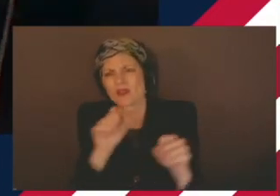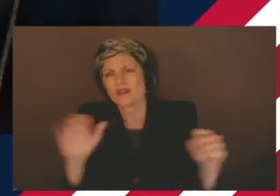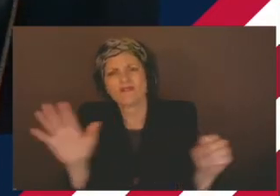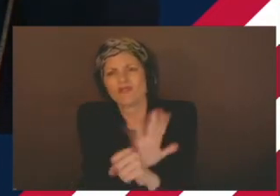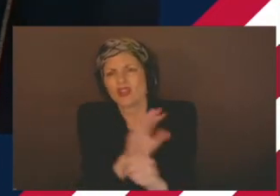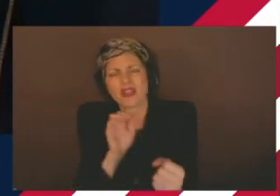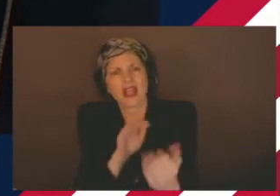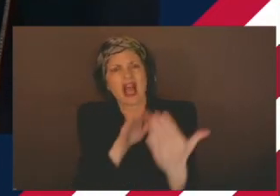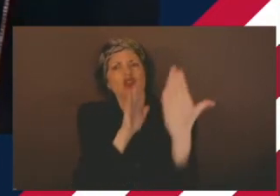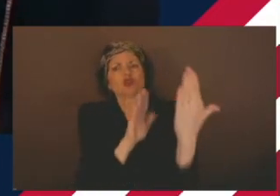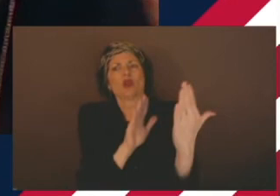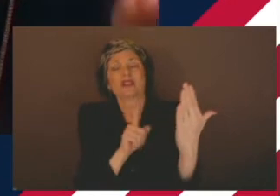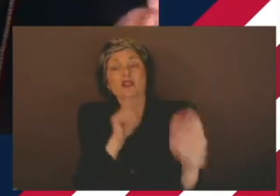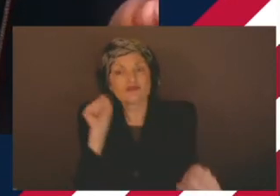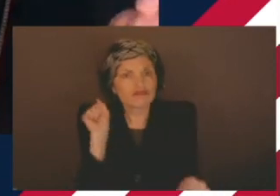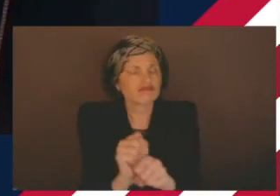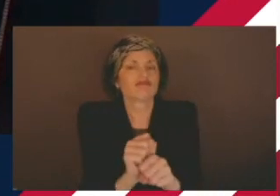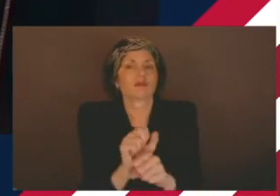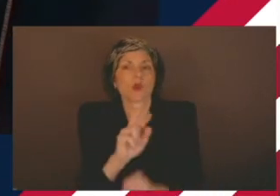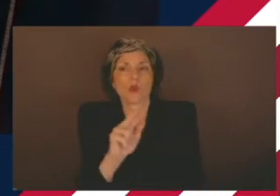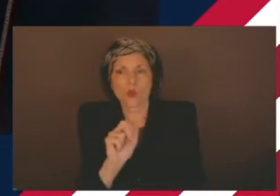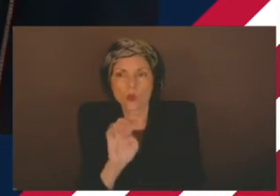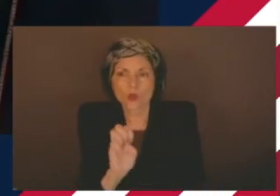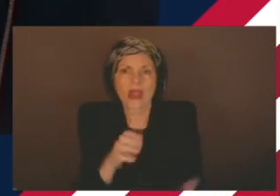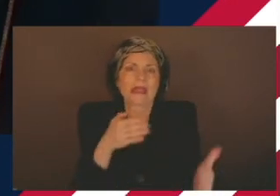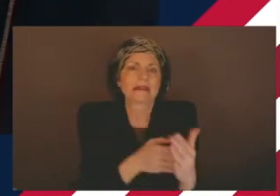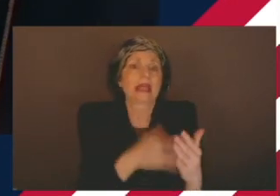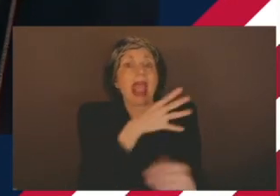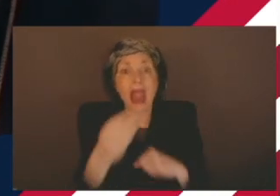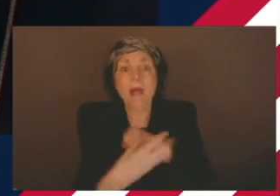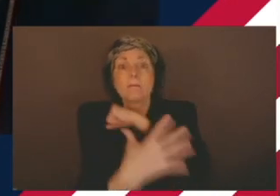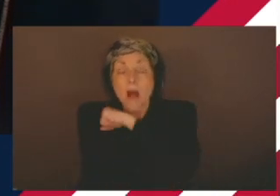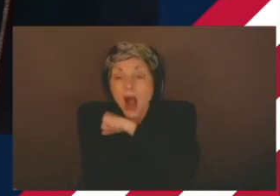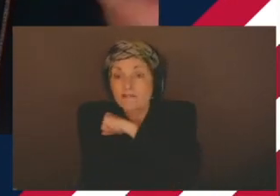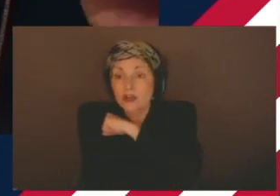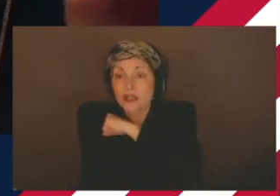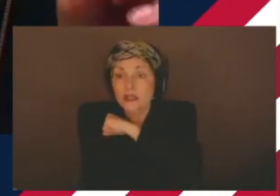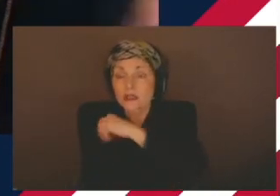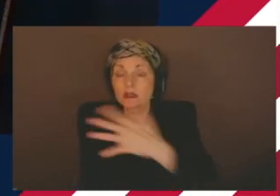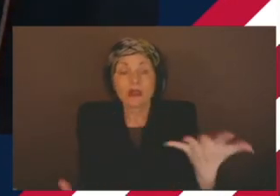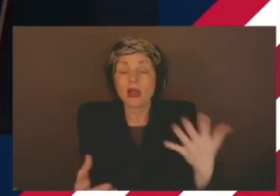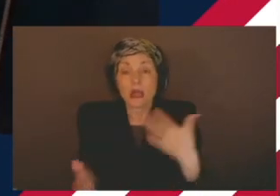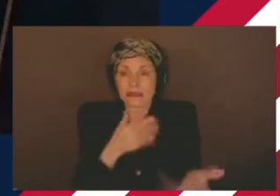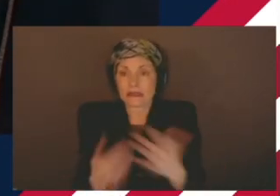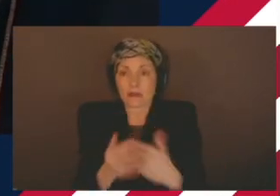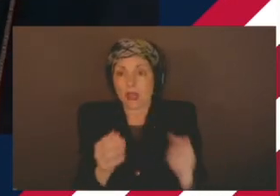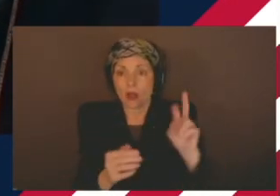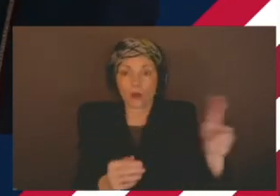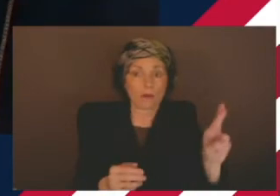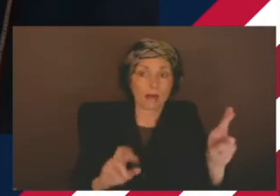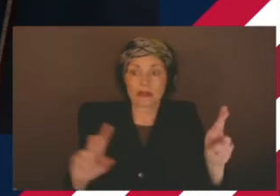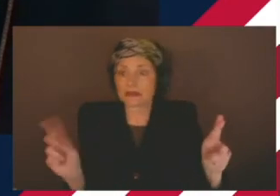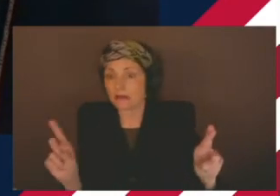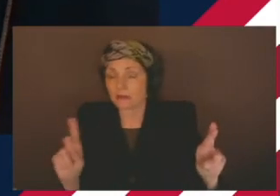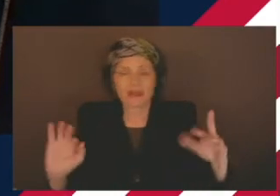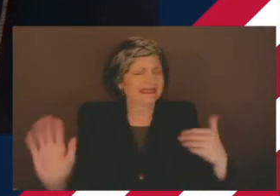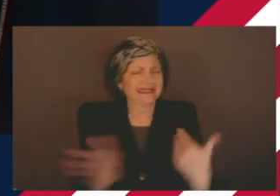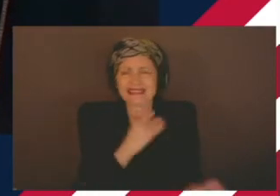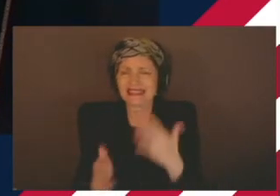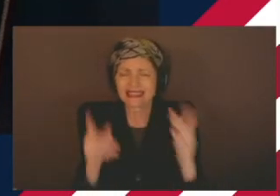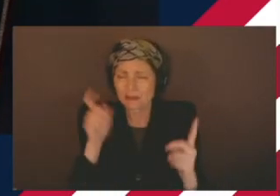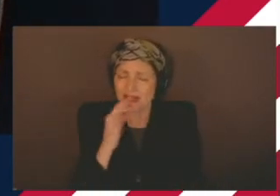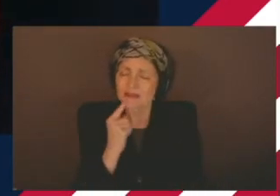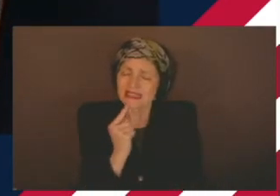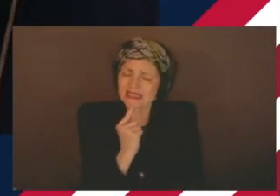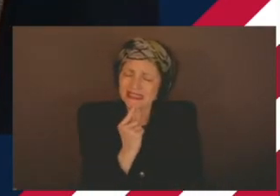racism and poverty. And any party, whatever that party's name is, that's going to be serious about the soul of this America, of